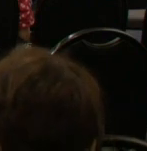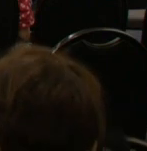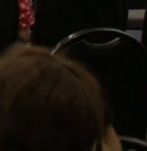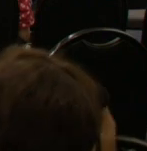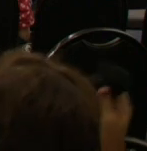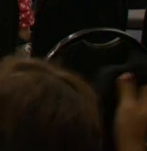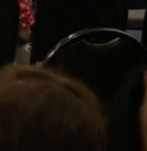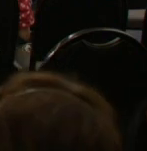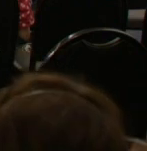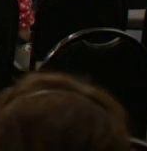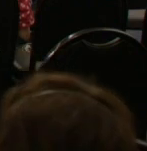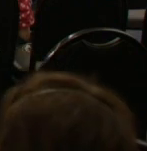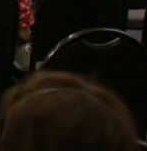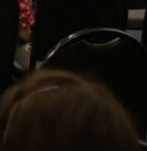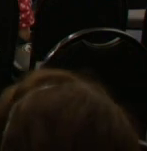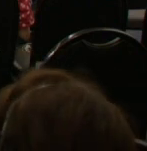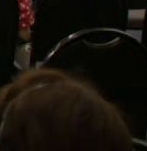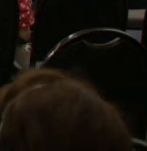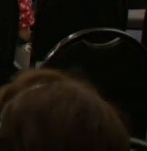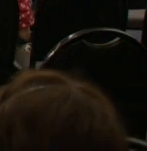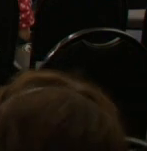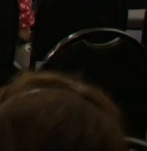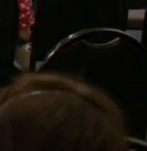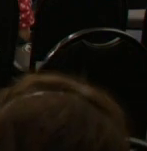Over to you, Yves.